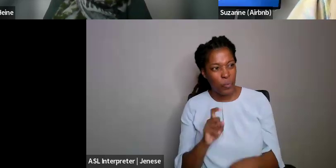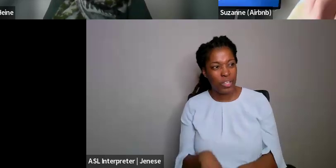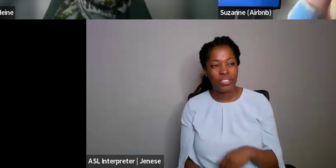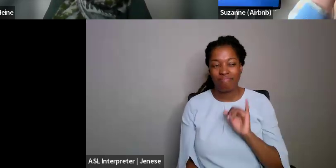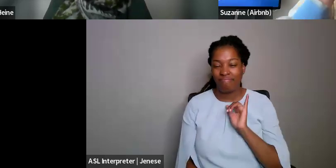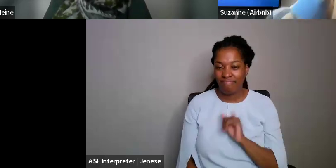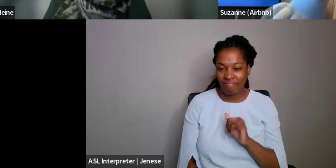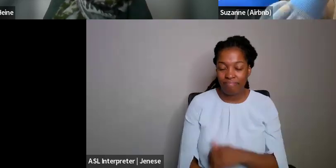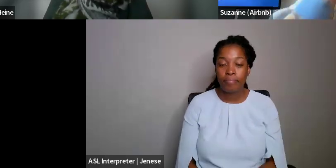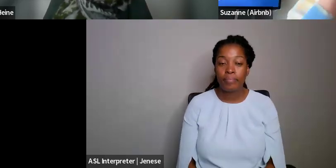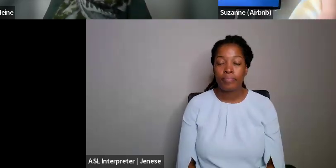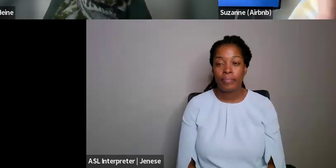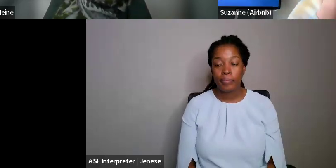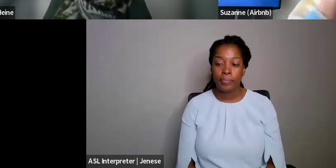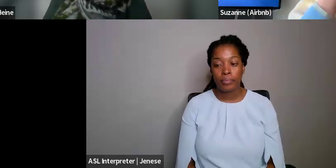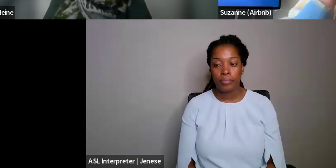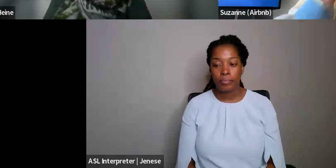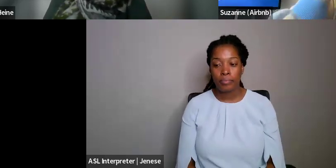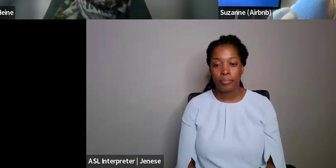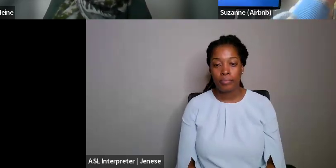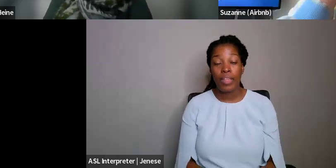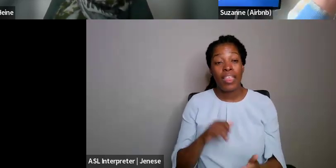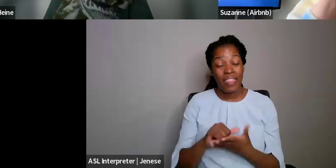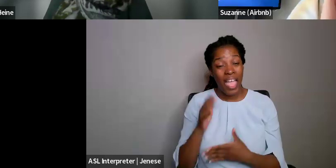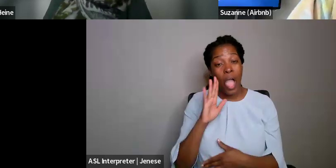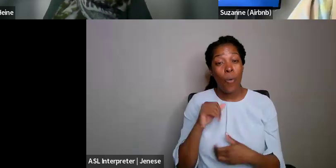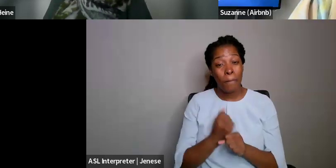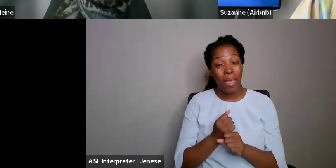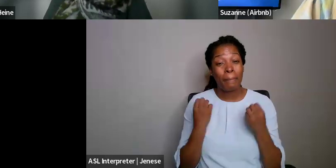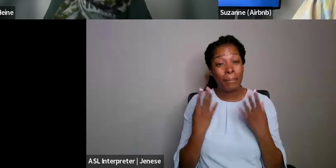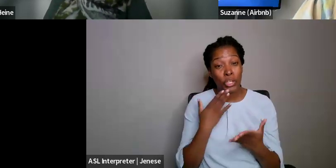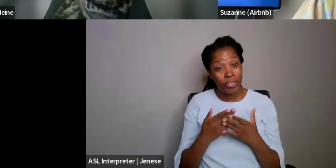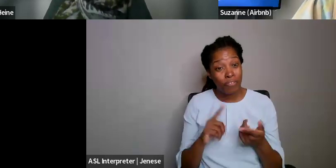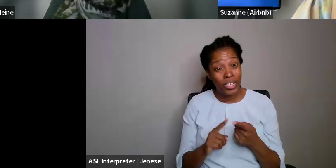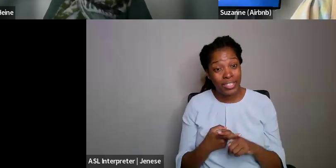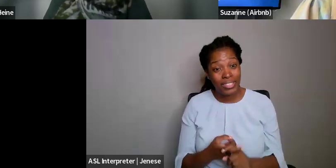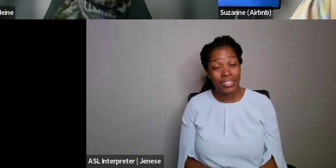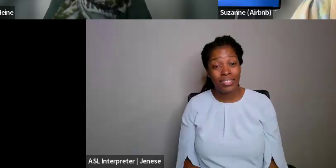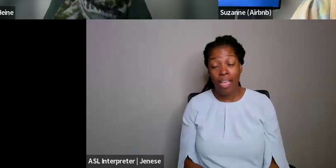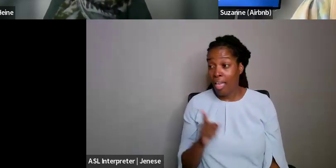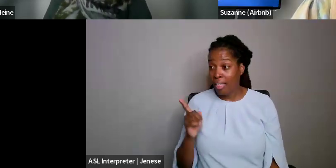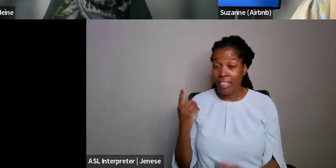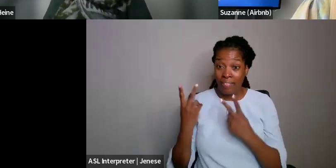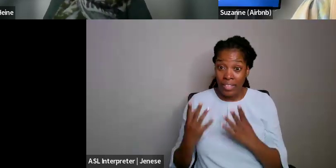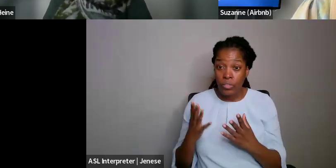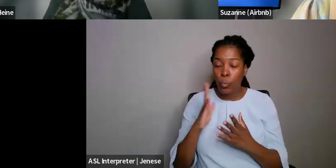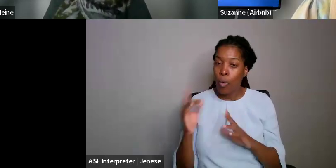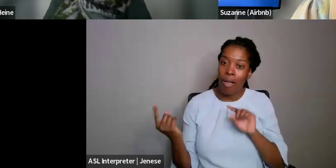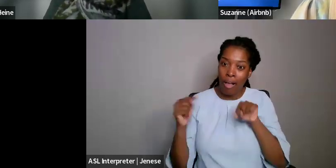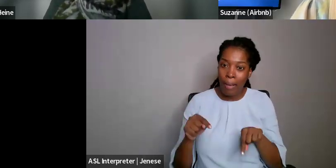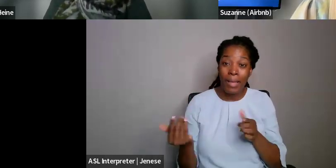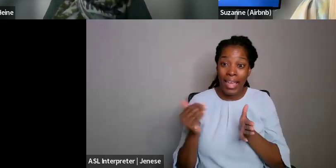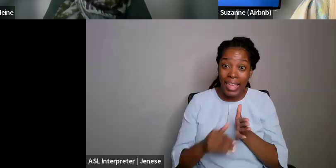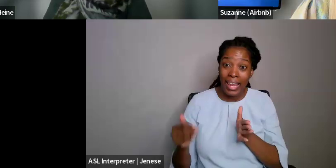I was going to actually make so many good friends. And then they'd want to come back again and again. And I'd have to be